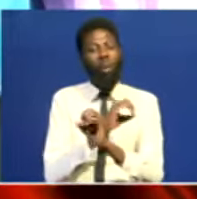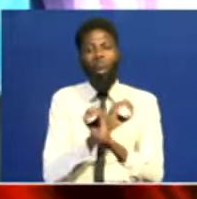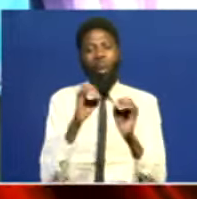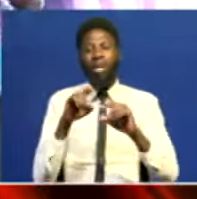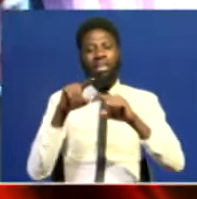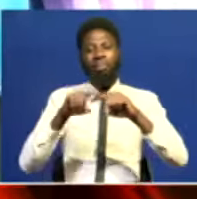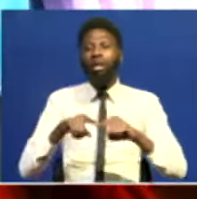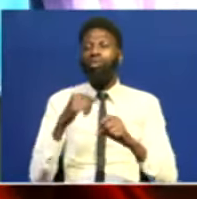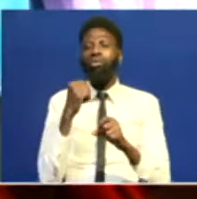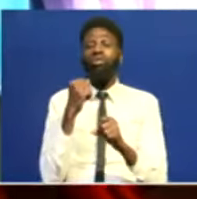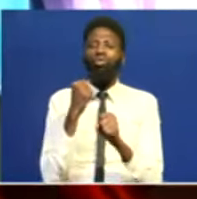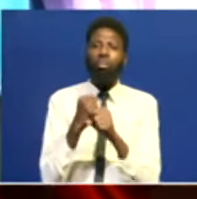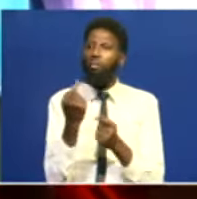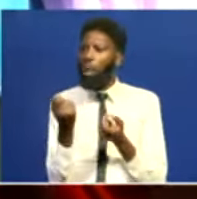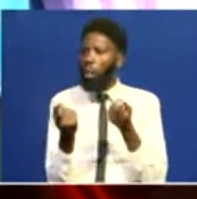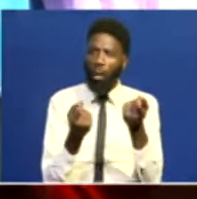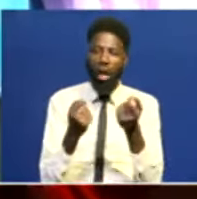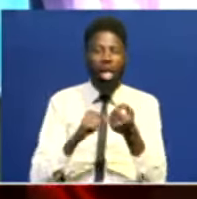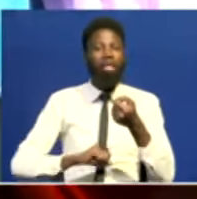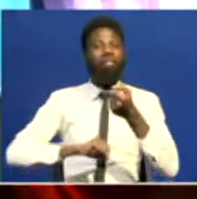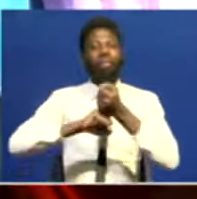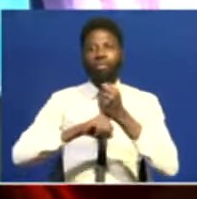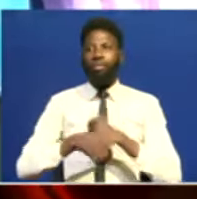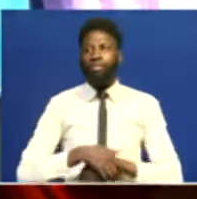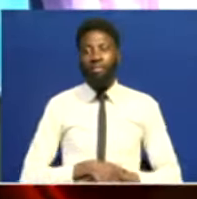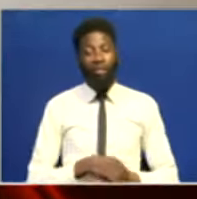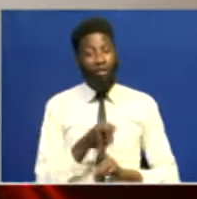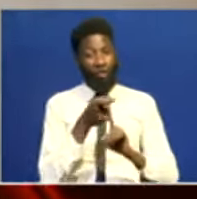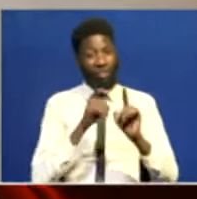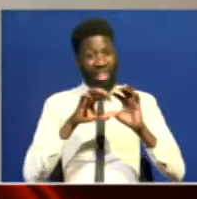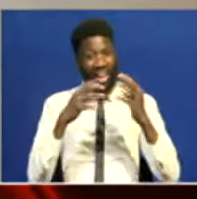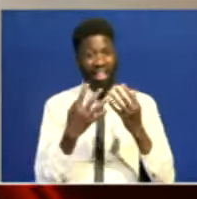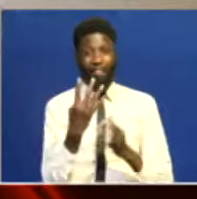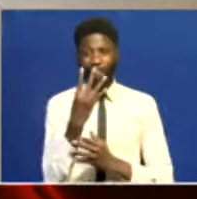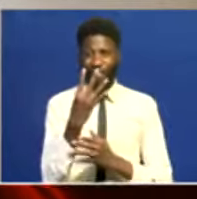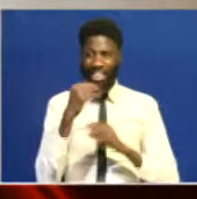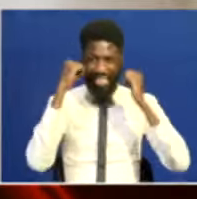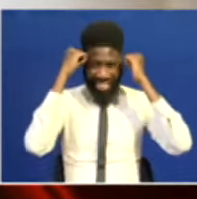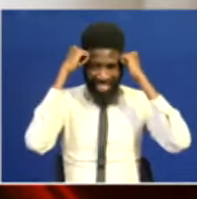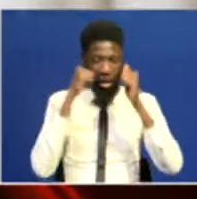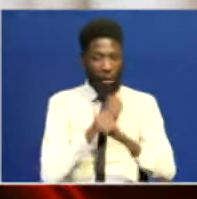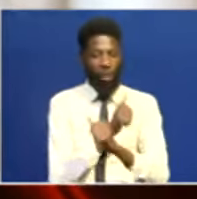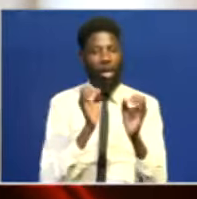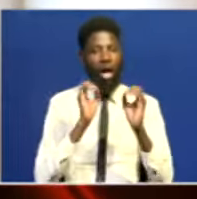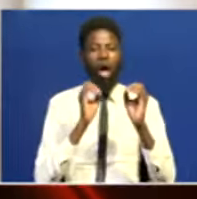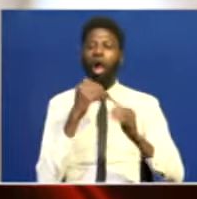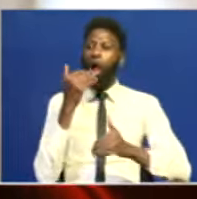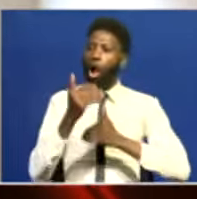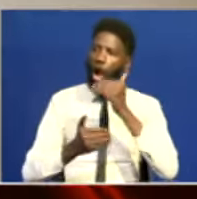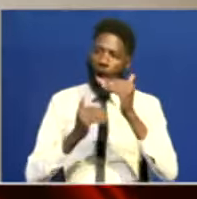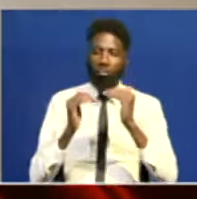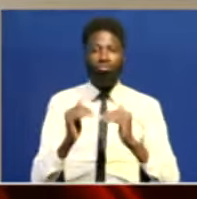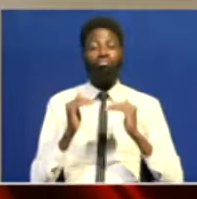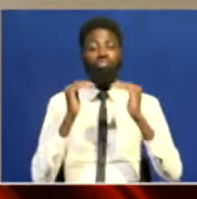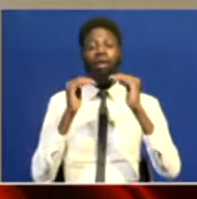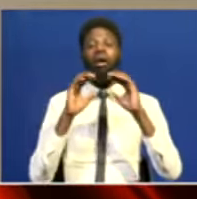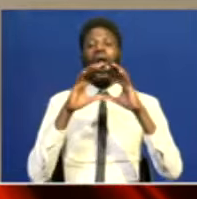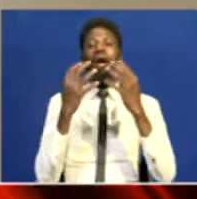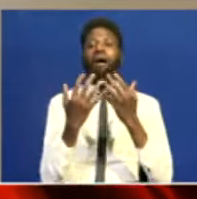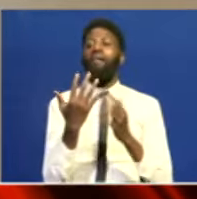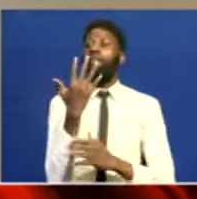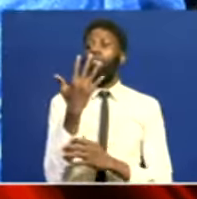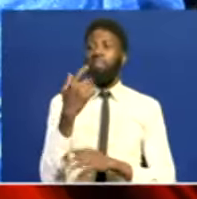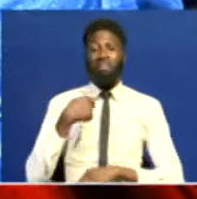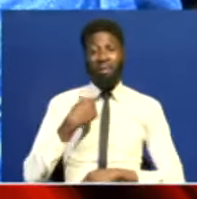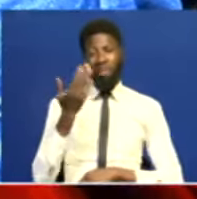daily expenses. Yani kuanzia class 4 hajasoma vizuri. Then nilipofika class 5 kwa sababu mimi sikuwa na kazi, nilikuwa